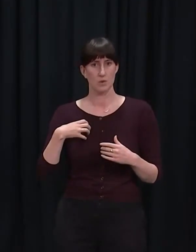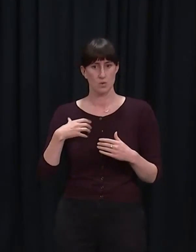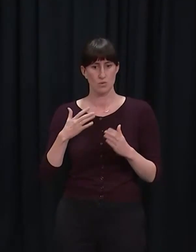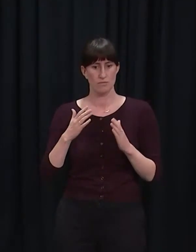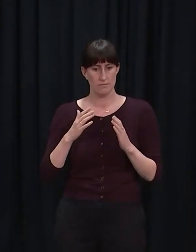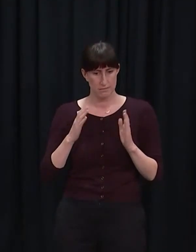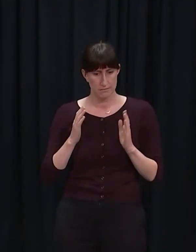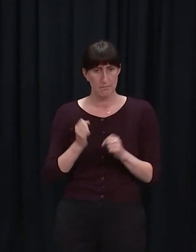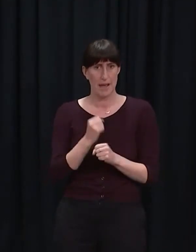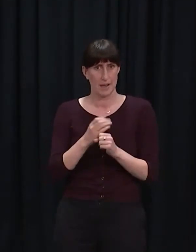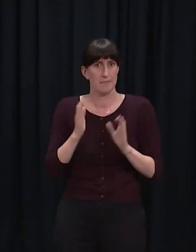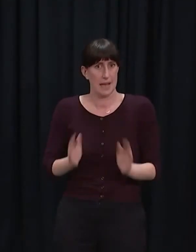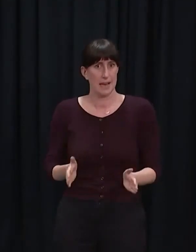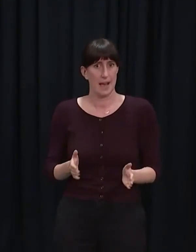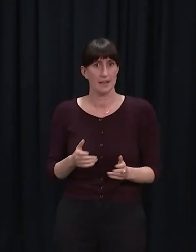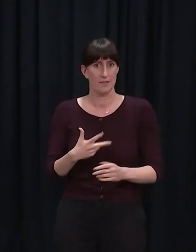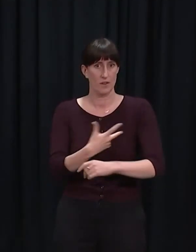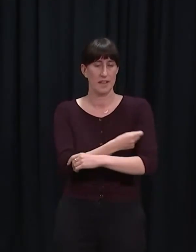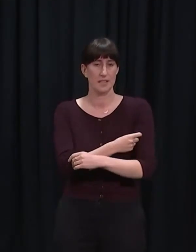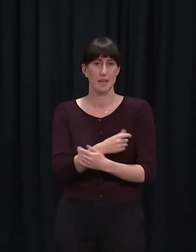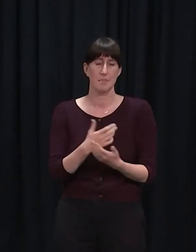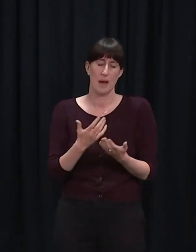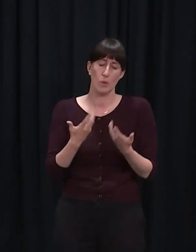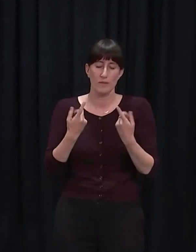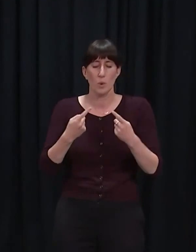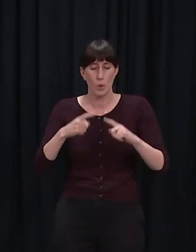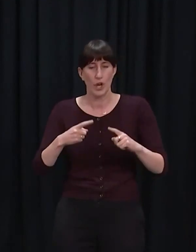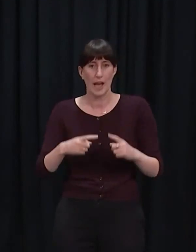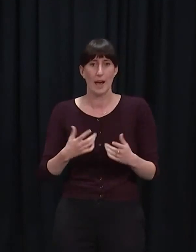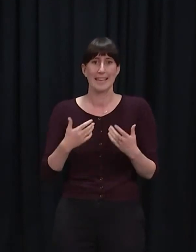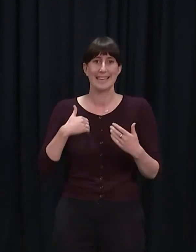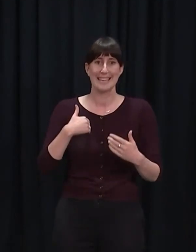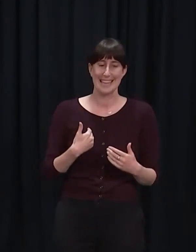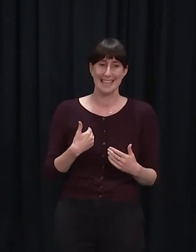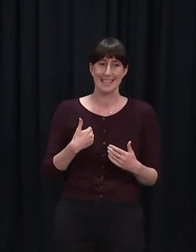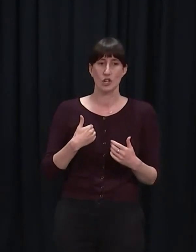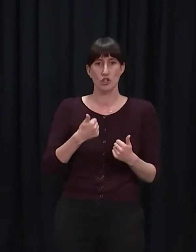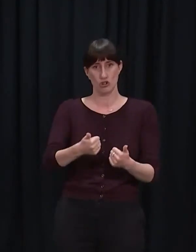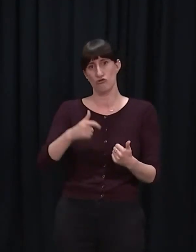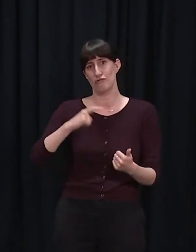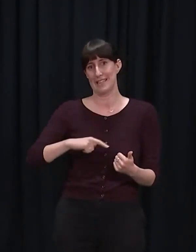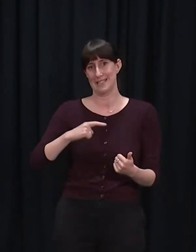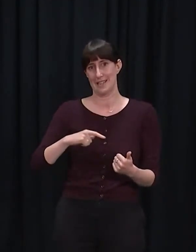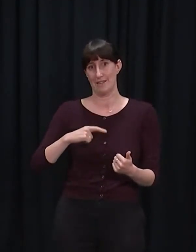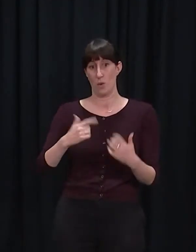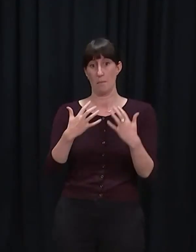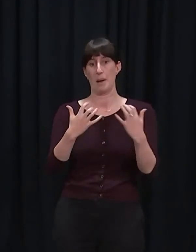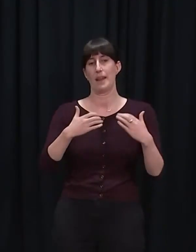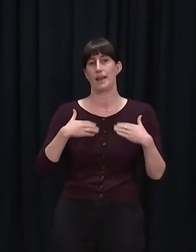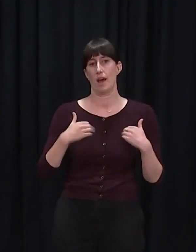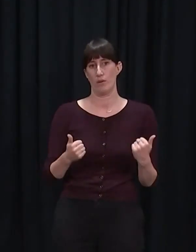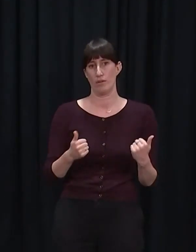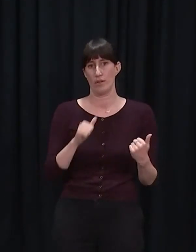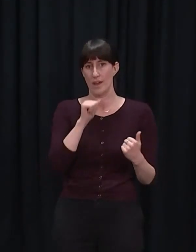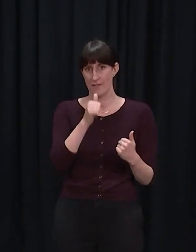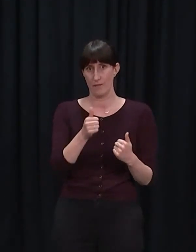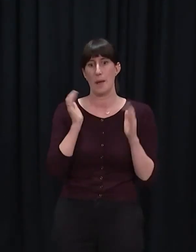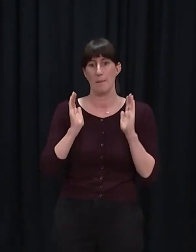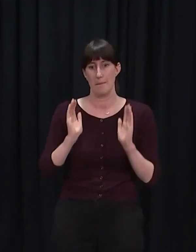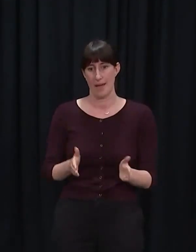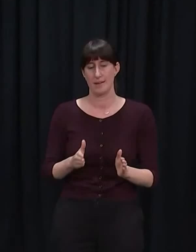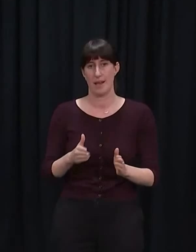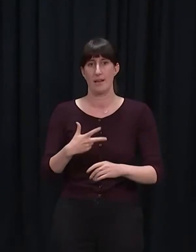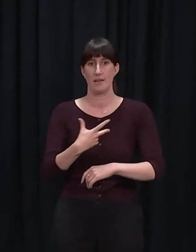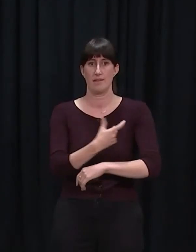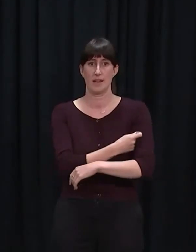we're working our way through that. Obviously, there's a public health. We need to have a public health justification for any extension of the vaccine mandates, and